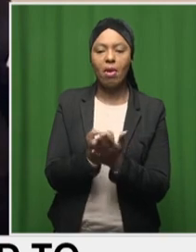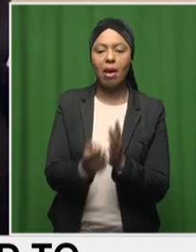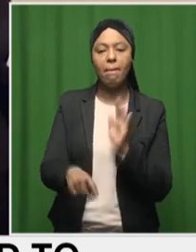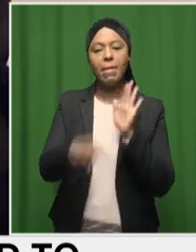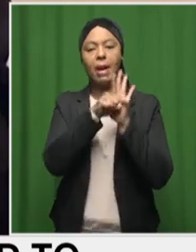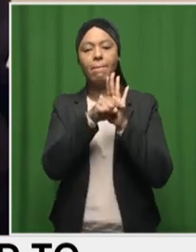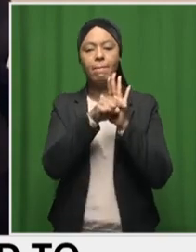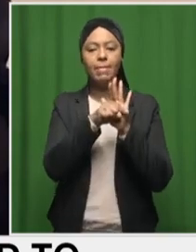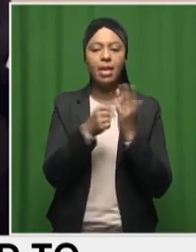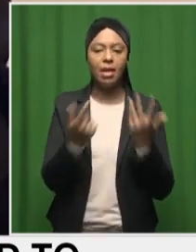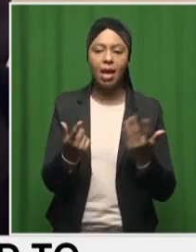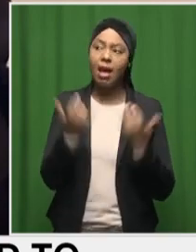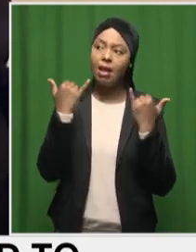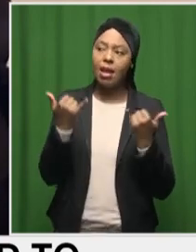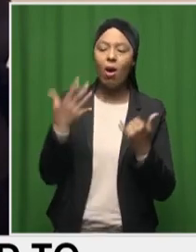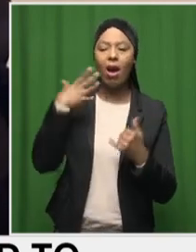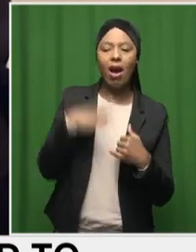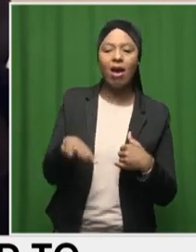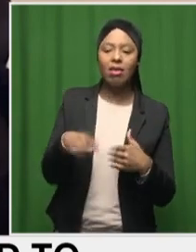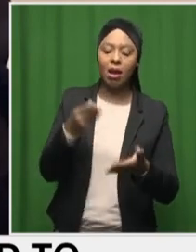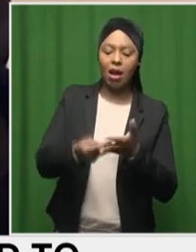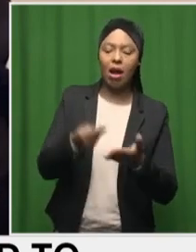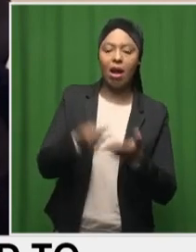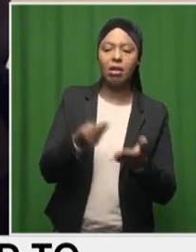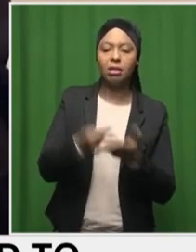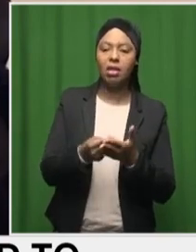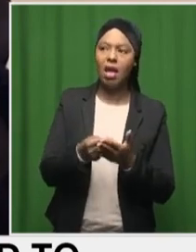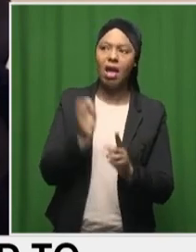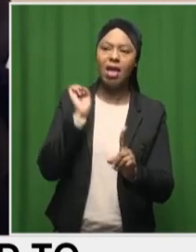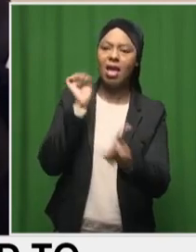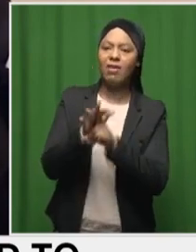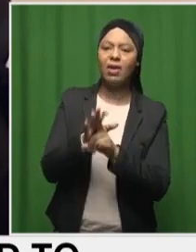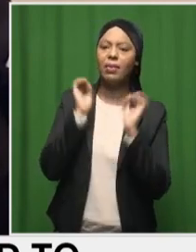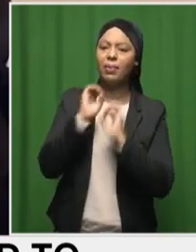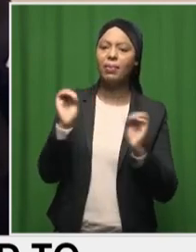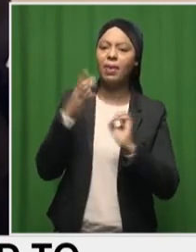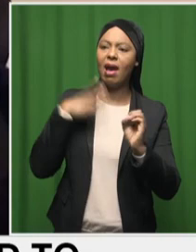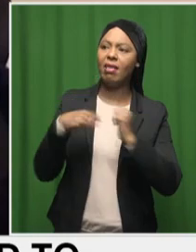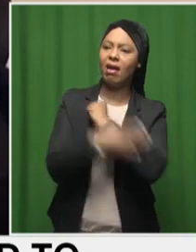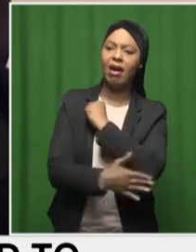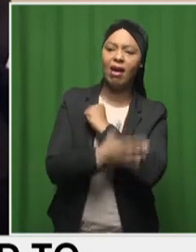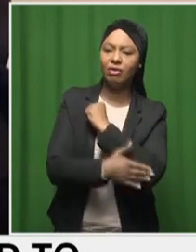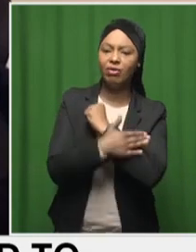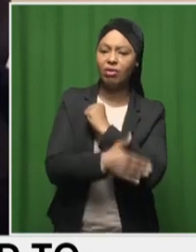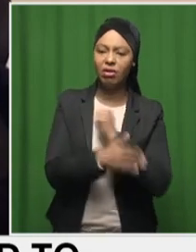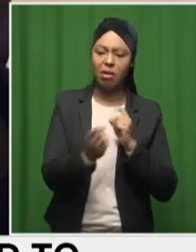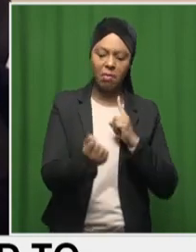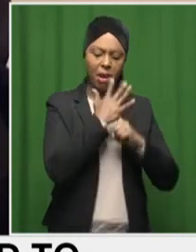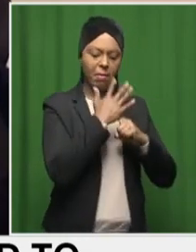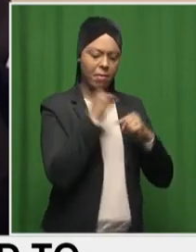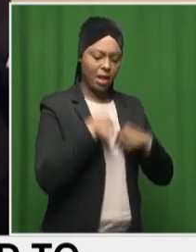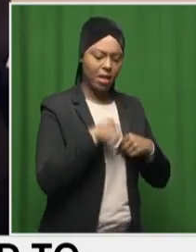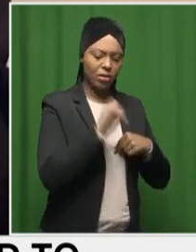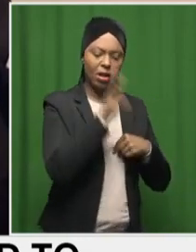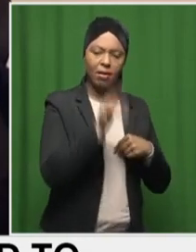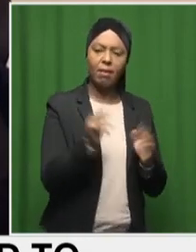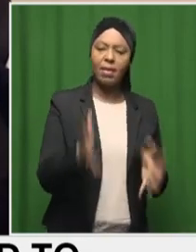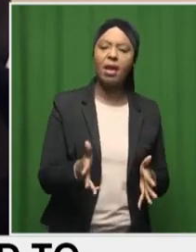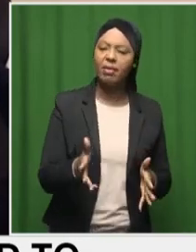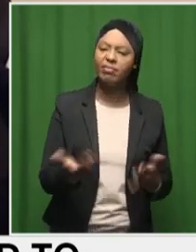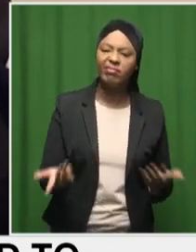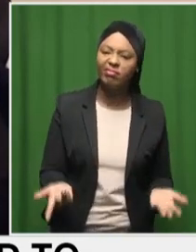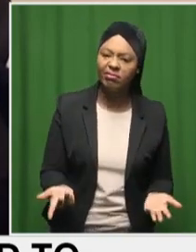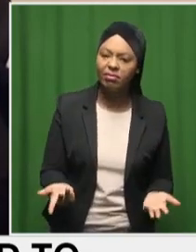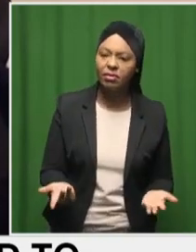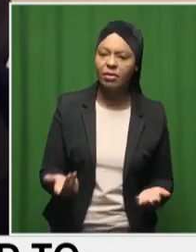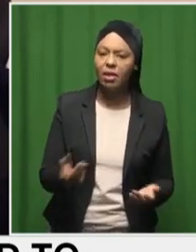looked at other emerging market currencies and they're not really being affected. So what I'm assuming, and this is my sort of uneducated view, is